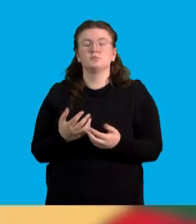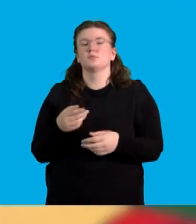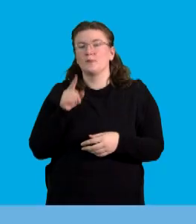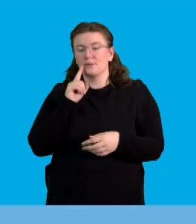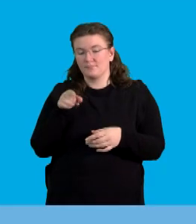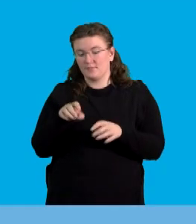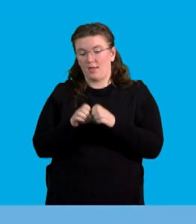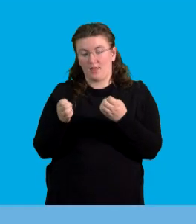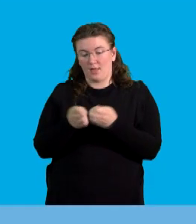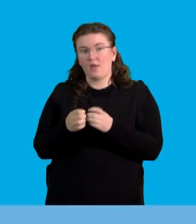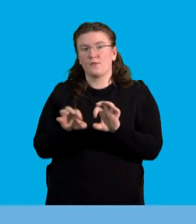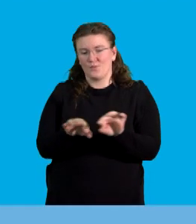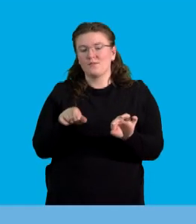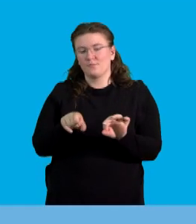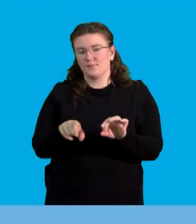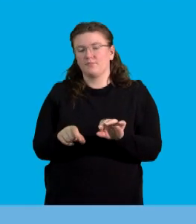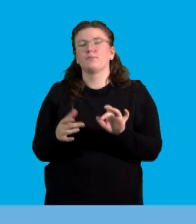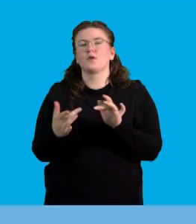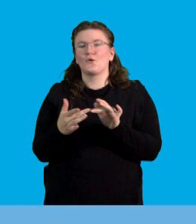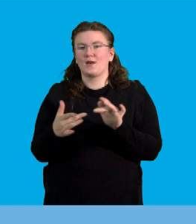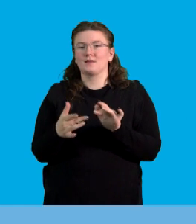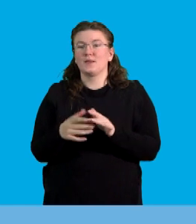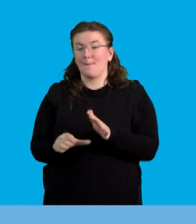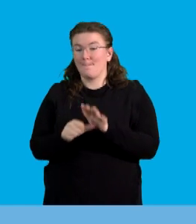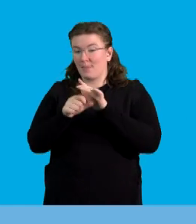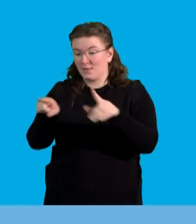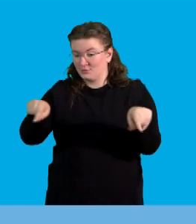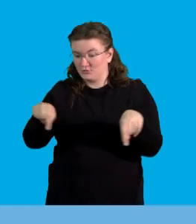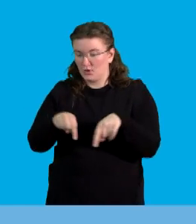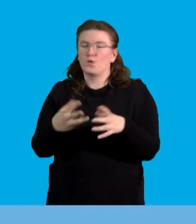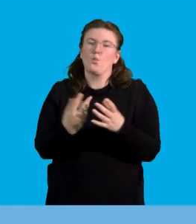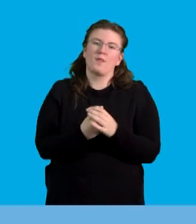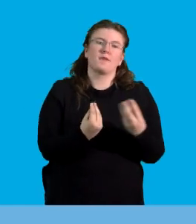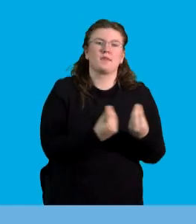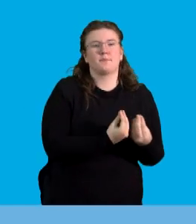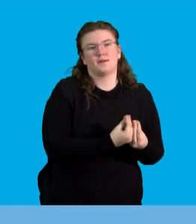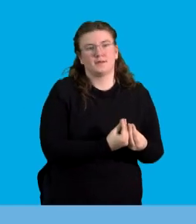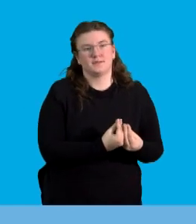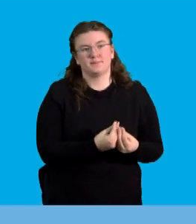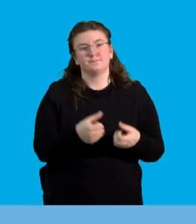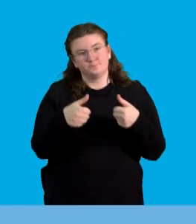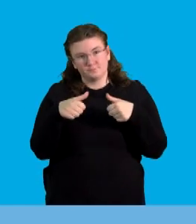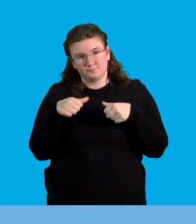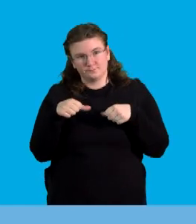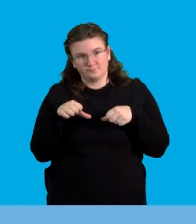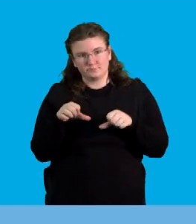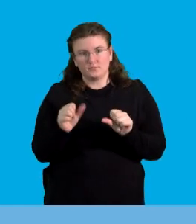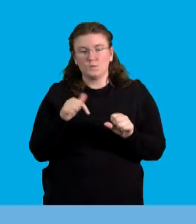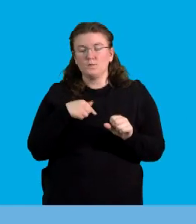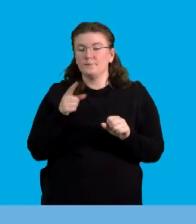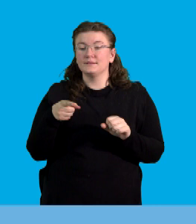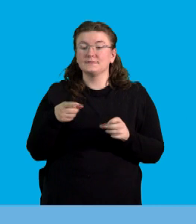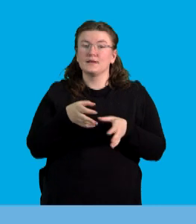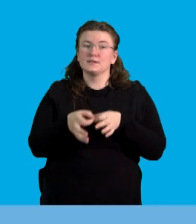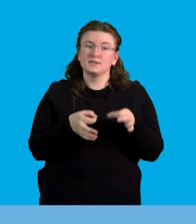house. And the next question now, or rather the next wire that we are going to need to explain a function of. Remember, we must explain